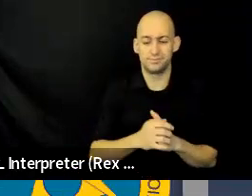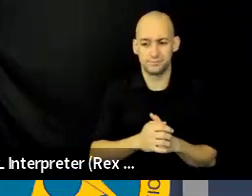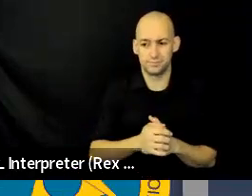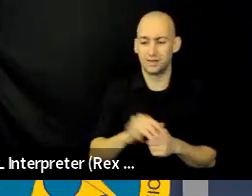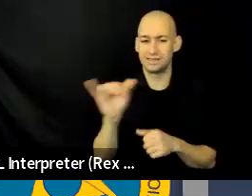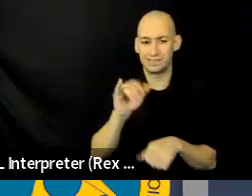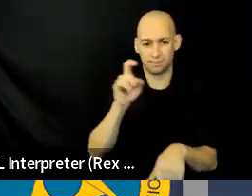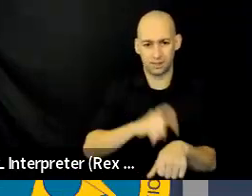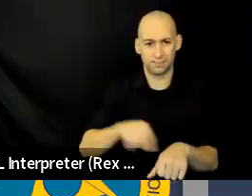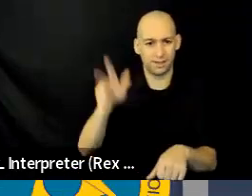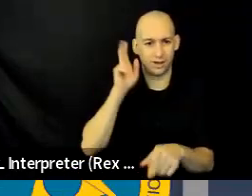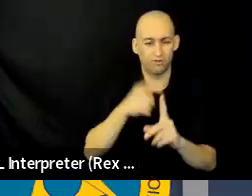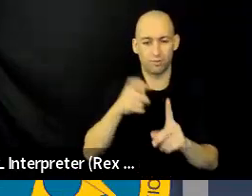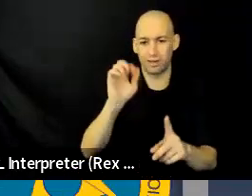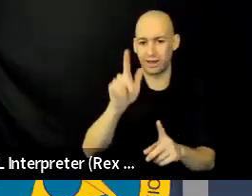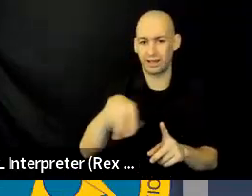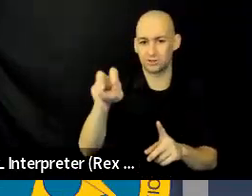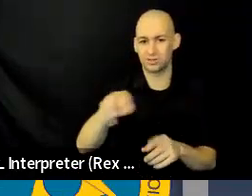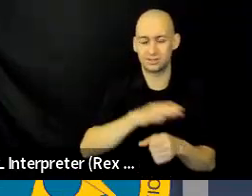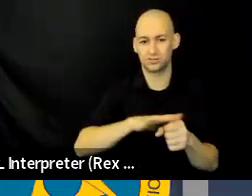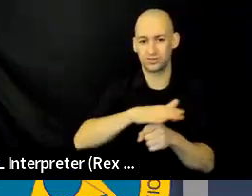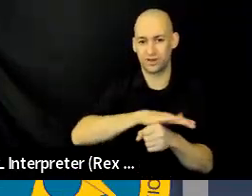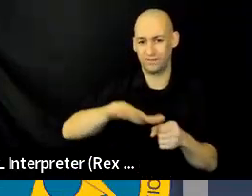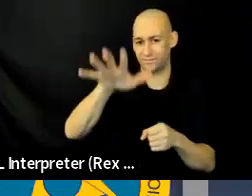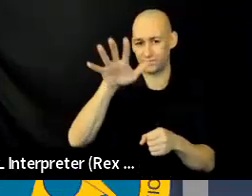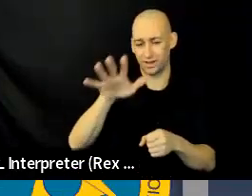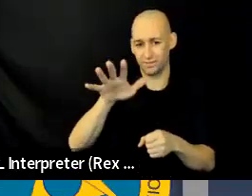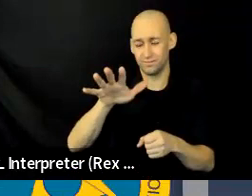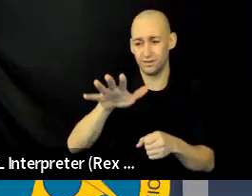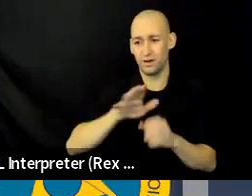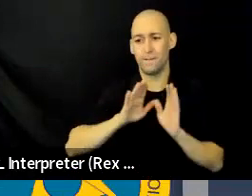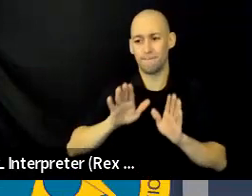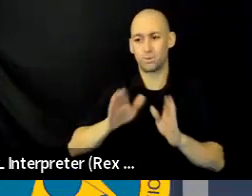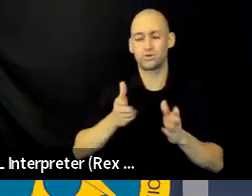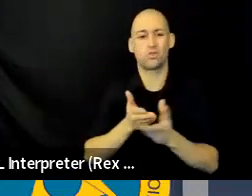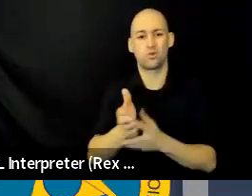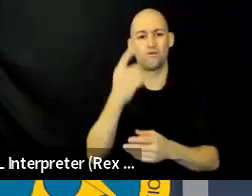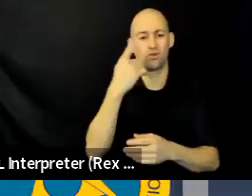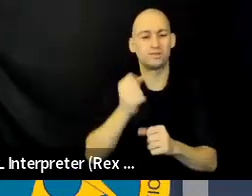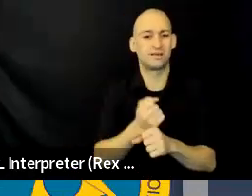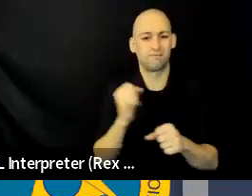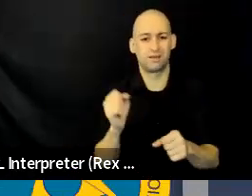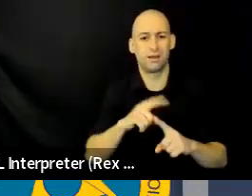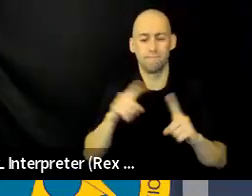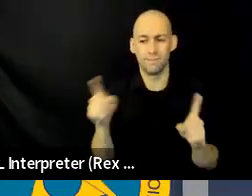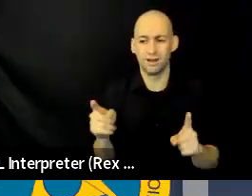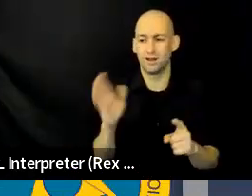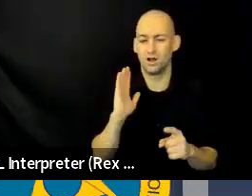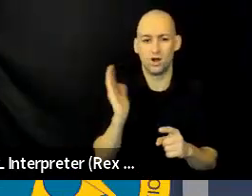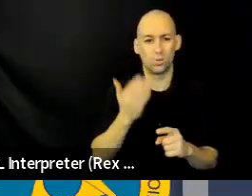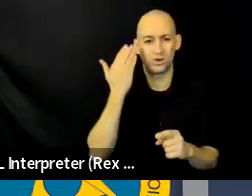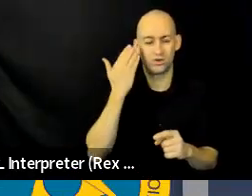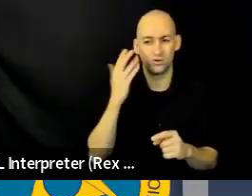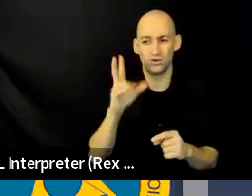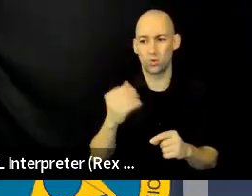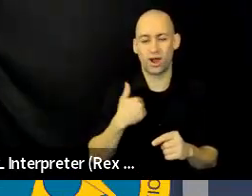time, I'm hearing from Caltrans District 5, push this through for safety, but we don't have enough land and